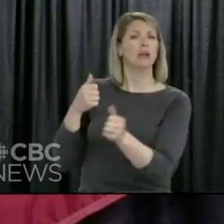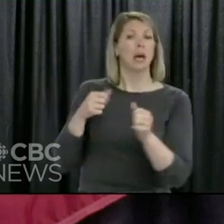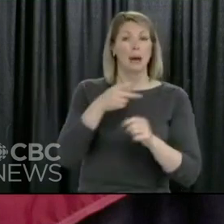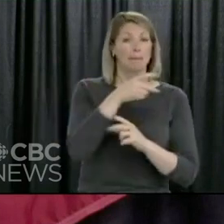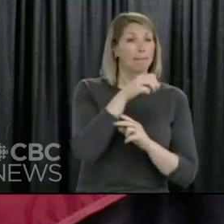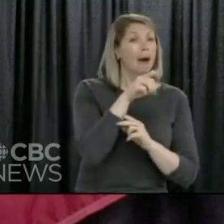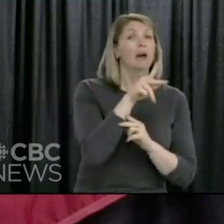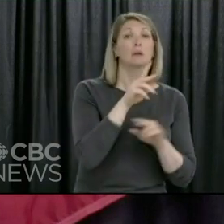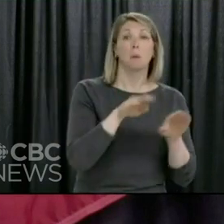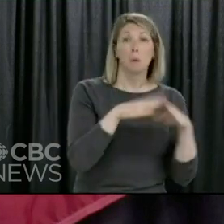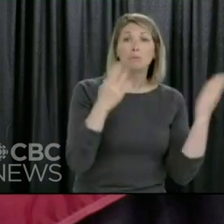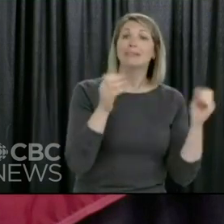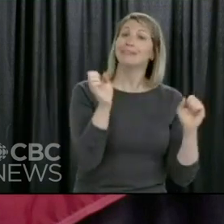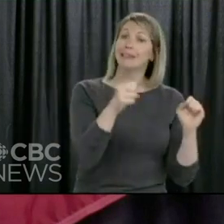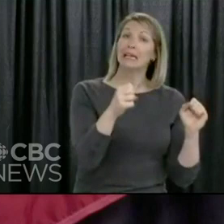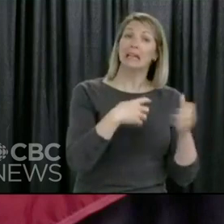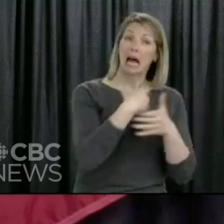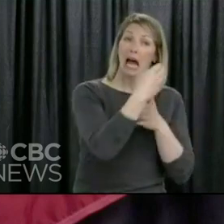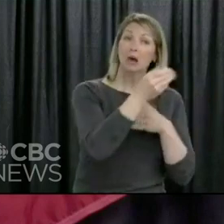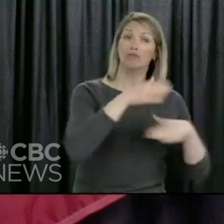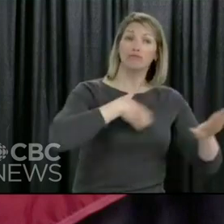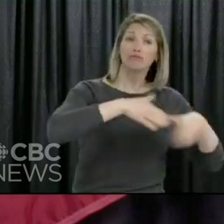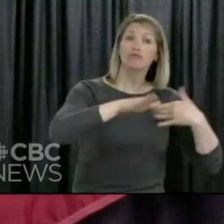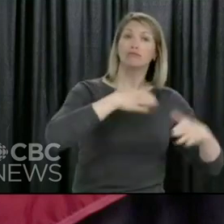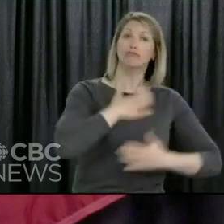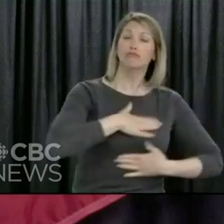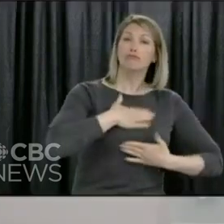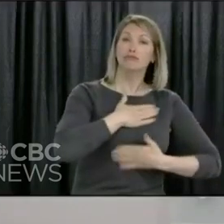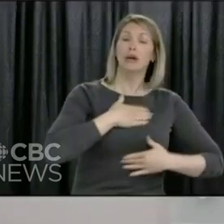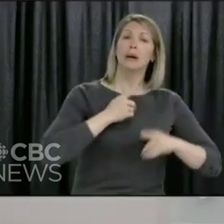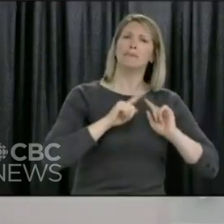alert system that people can visit them safely.